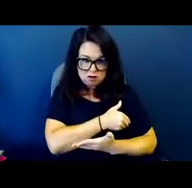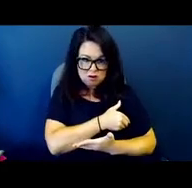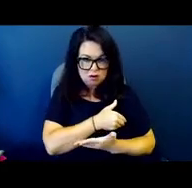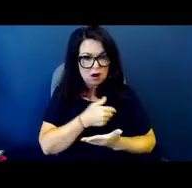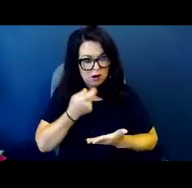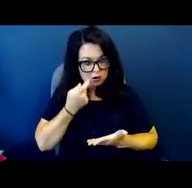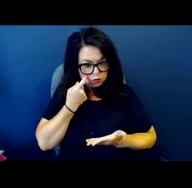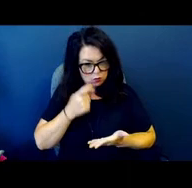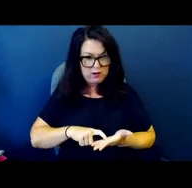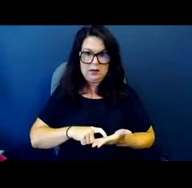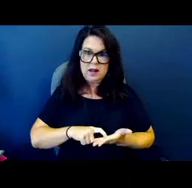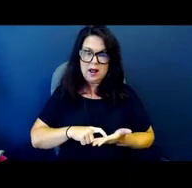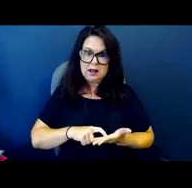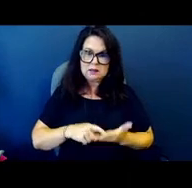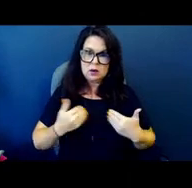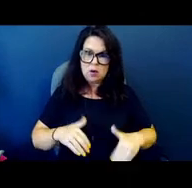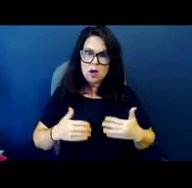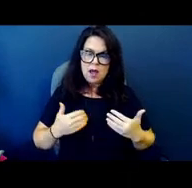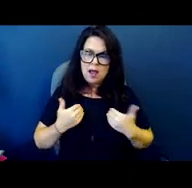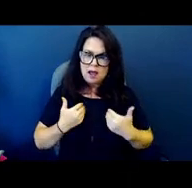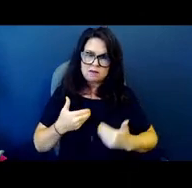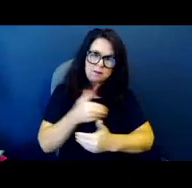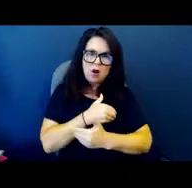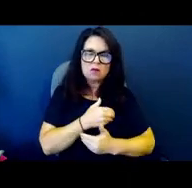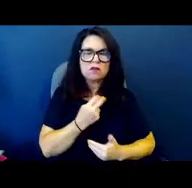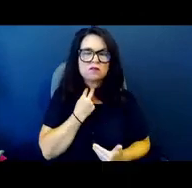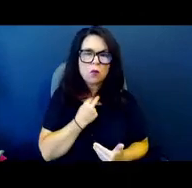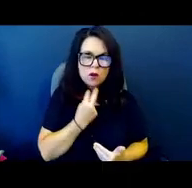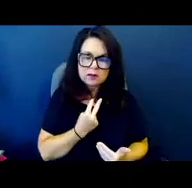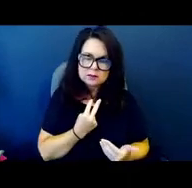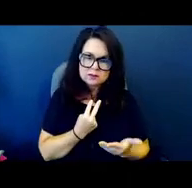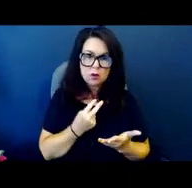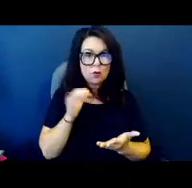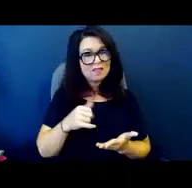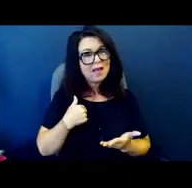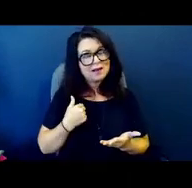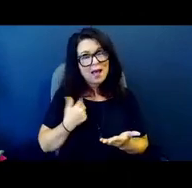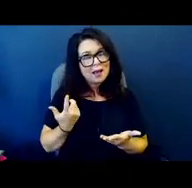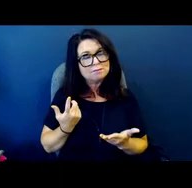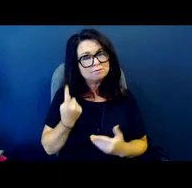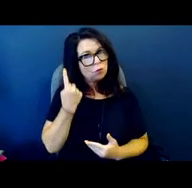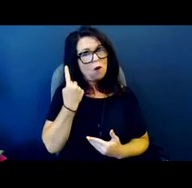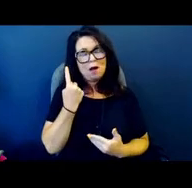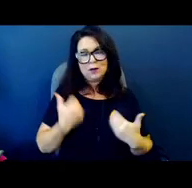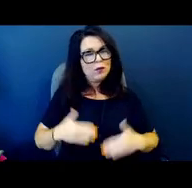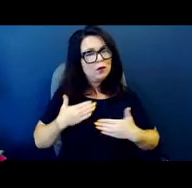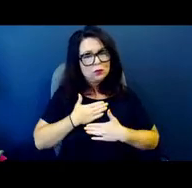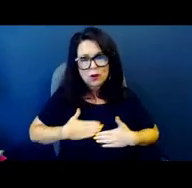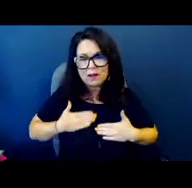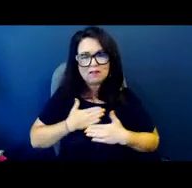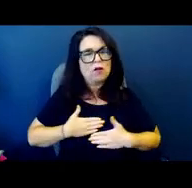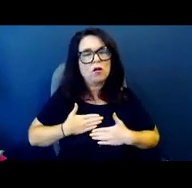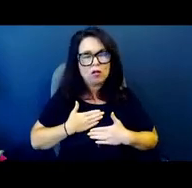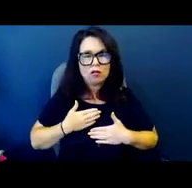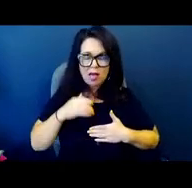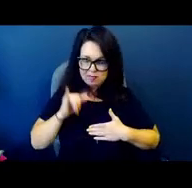one's own voice. And I think that's what I'm most grateful for, is that is a constant reminder that I did do